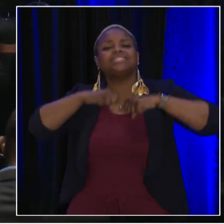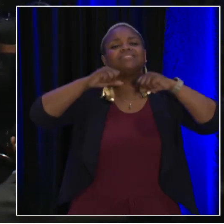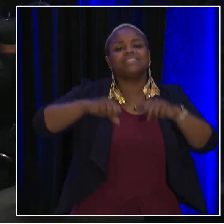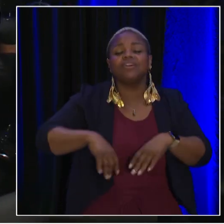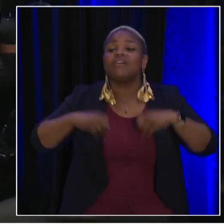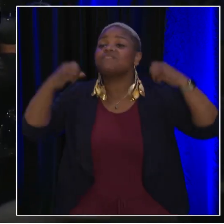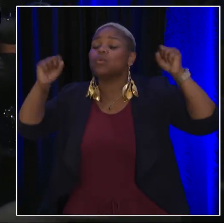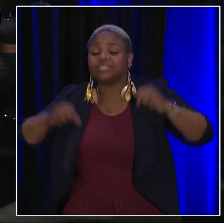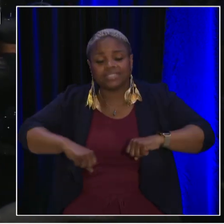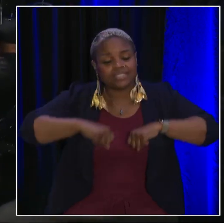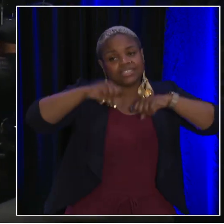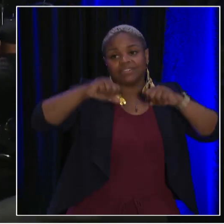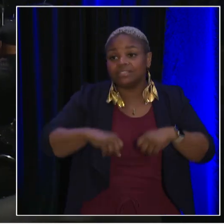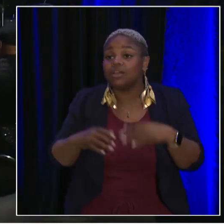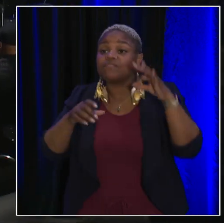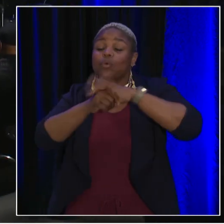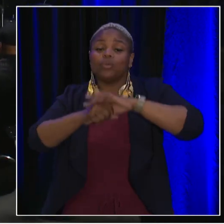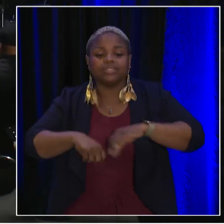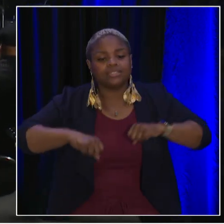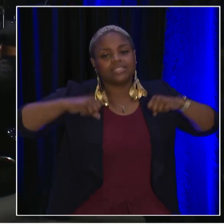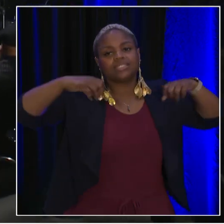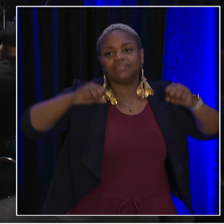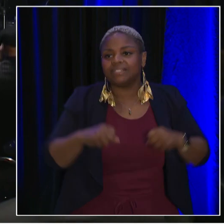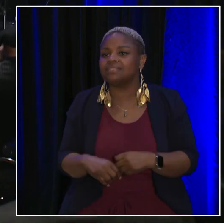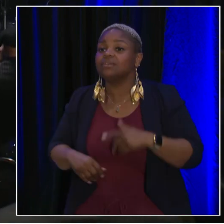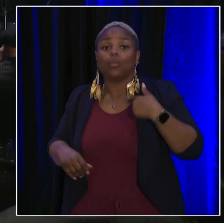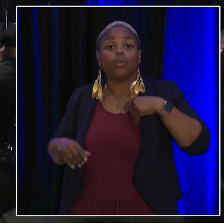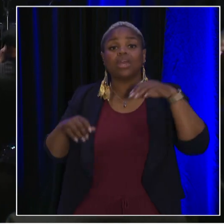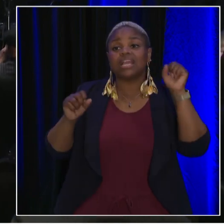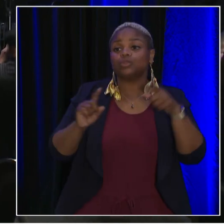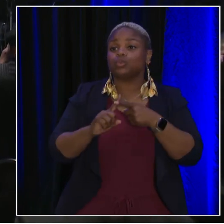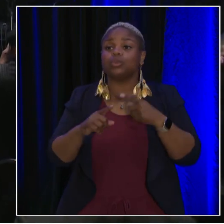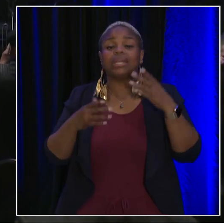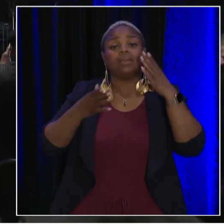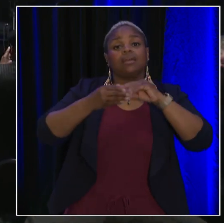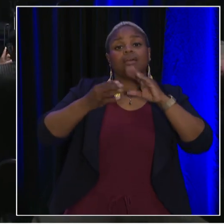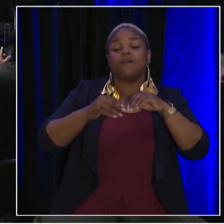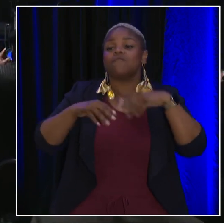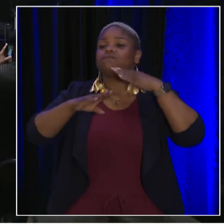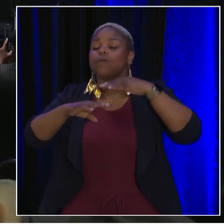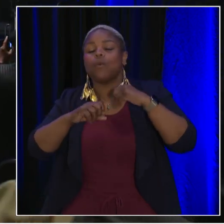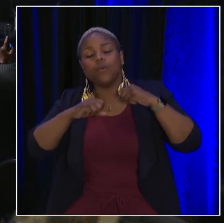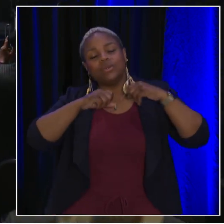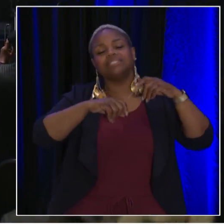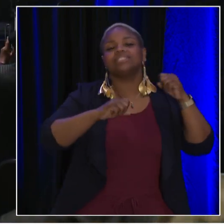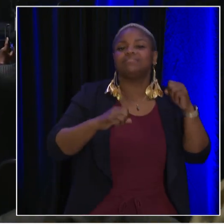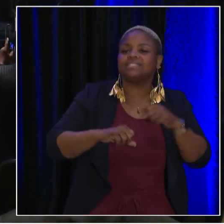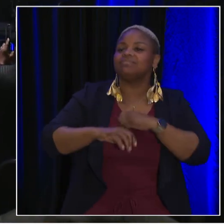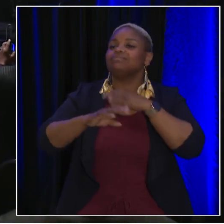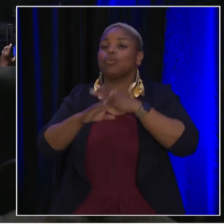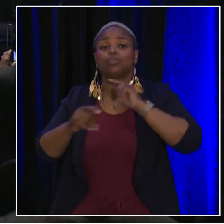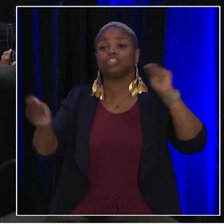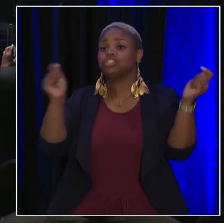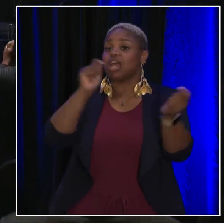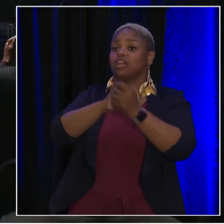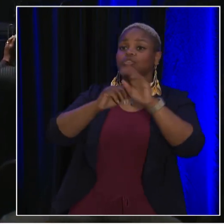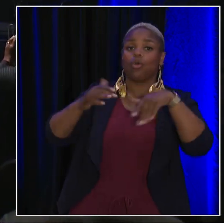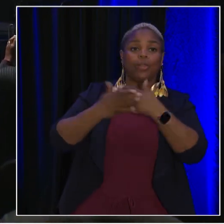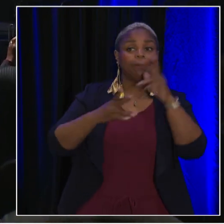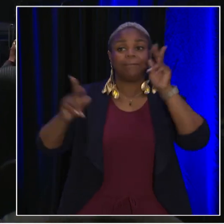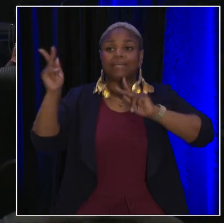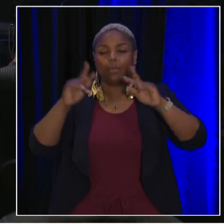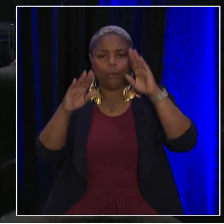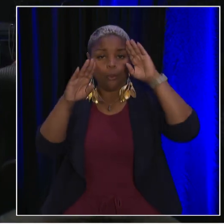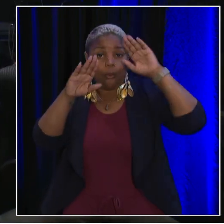the vote. Defend the vote. Back row, we all need a voice to defend the vote. Let's fight for change. Never